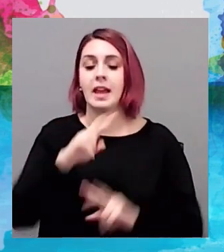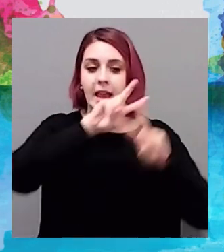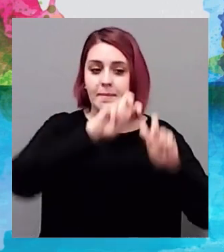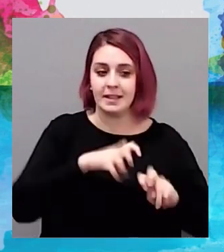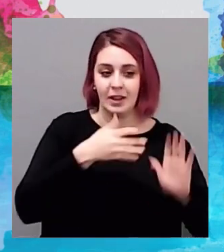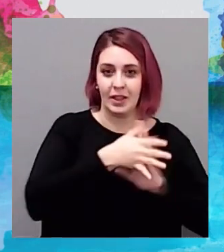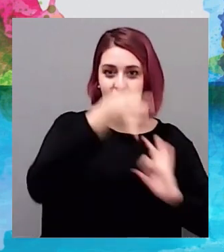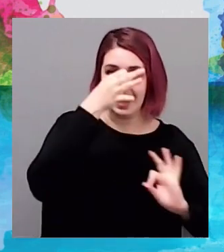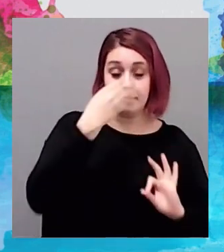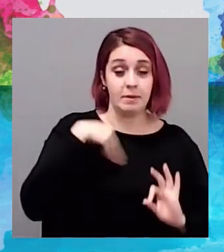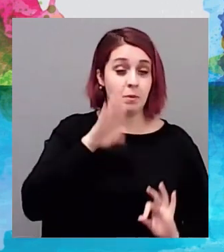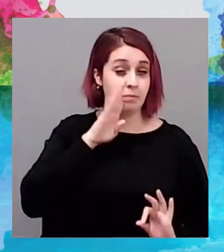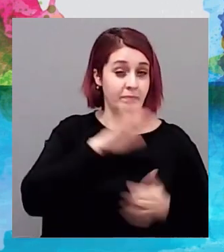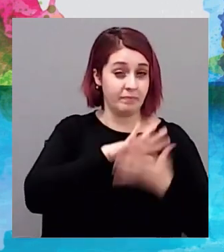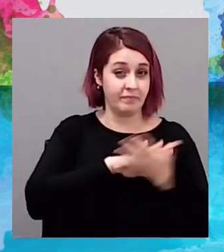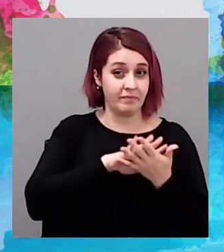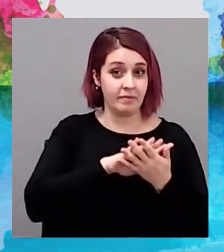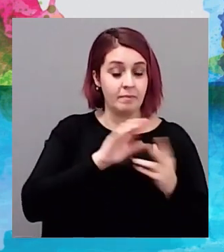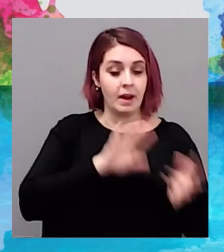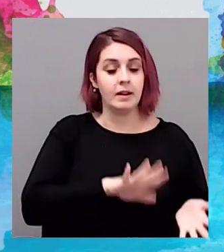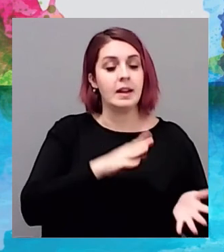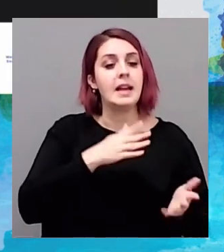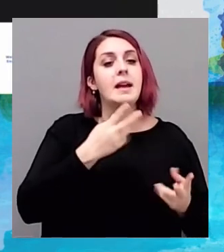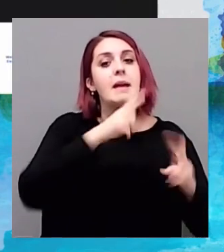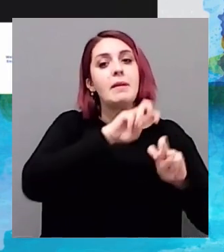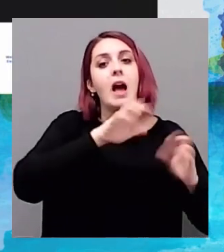to continue to do research in descriptive